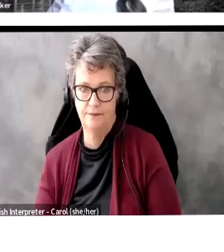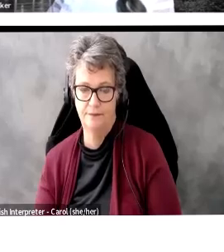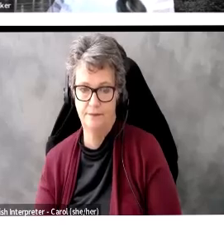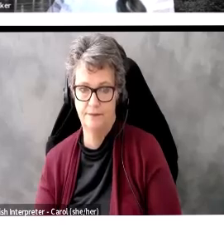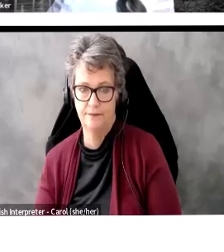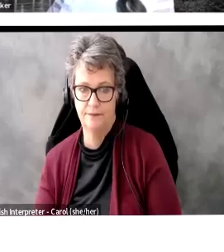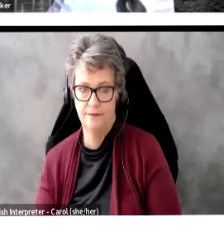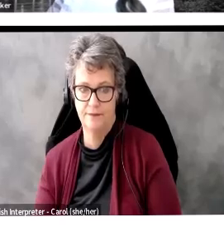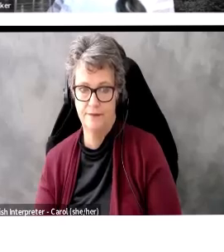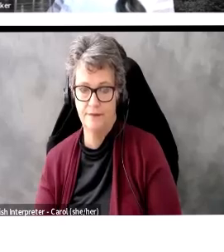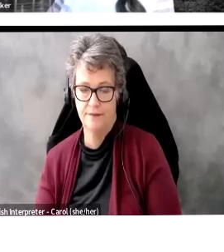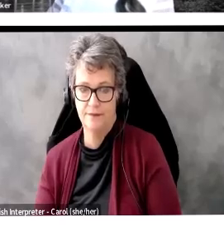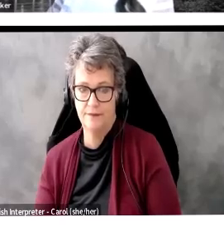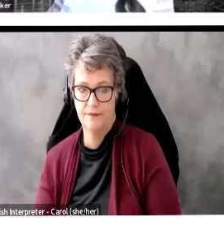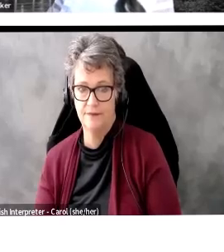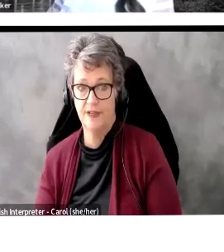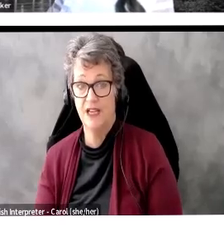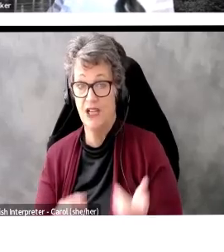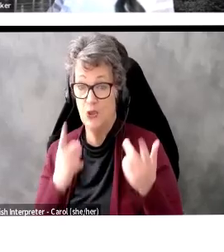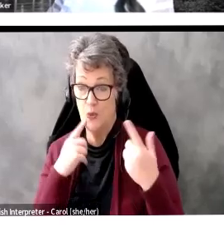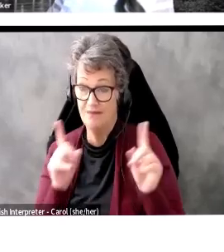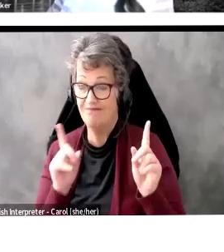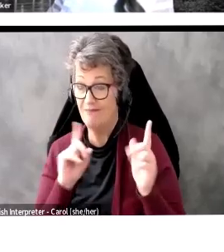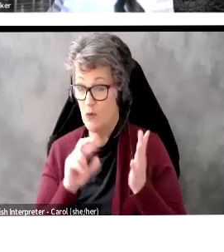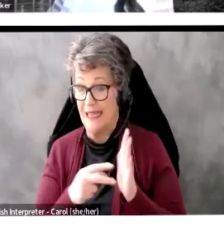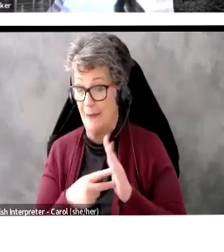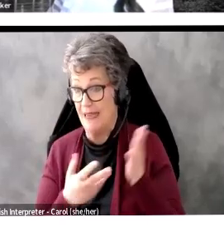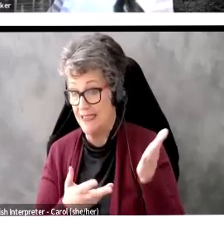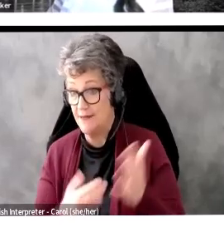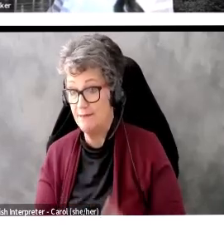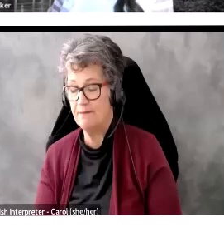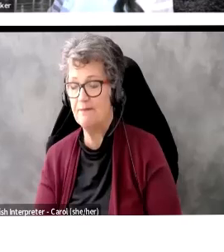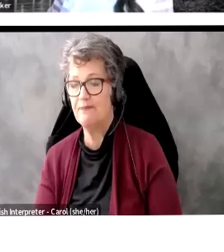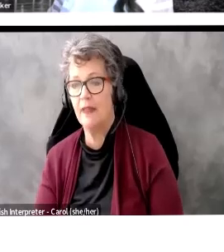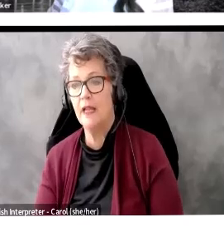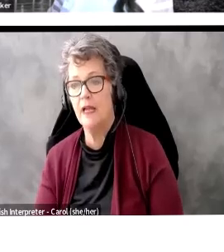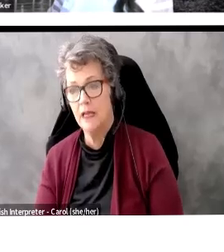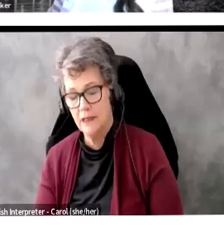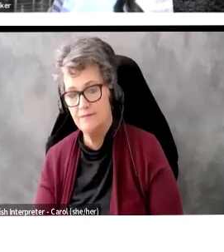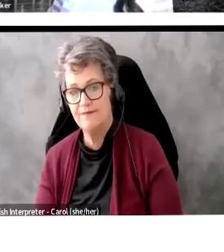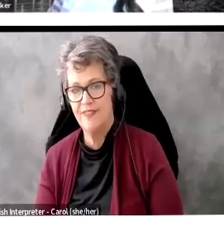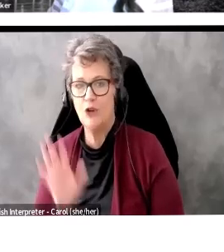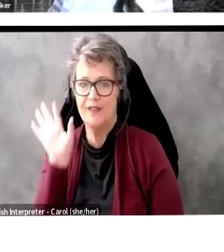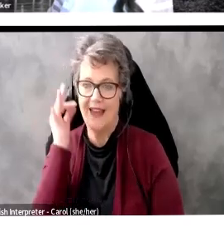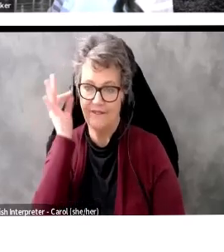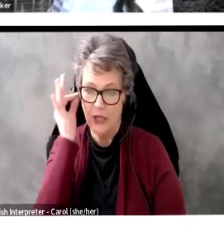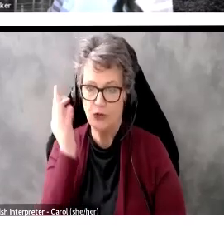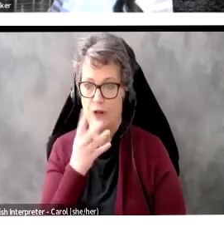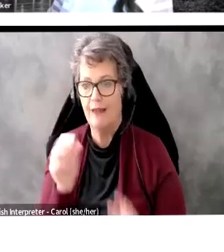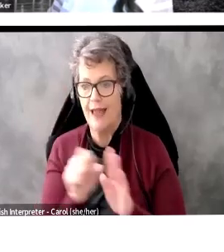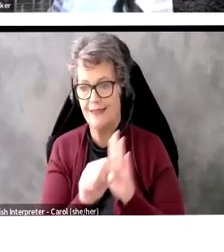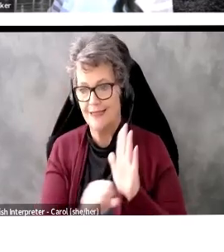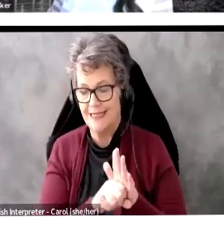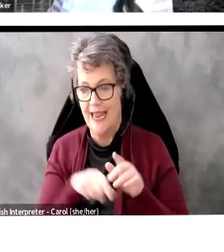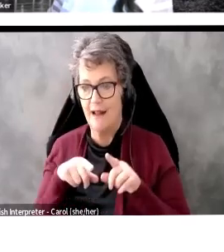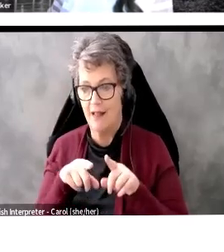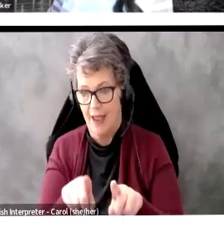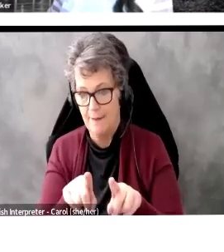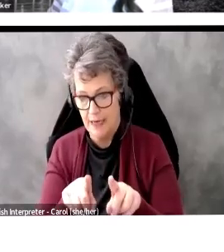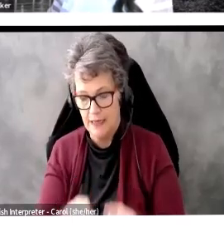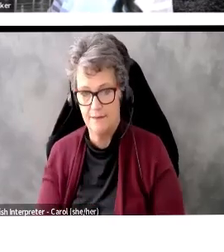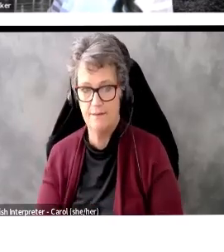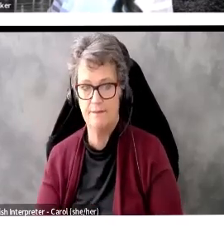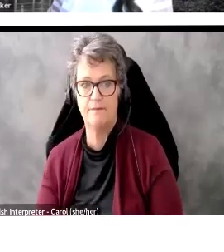what this ultimately means here is that, again, there is that federal and state alignment